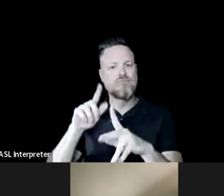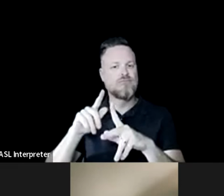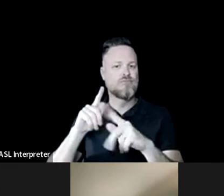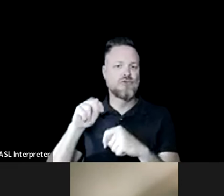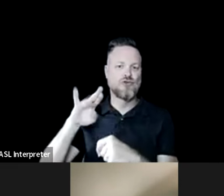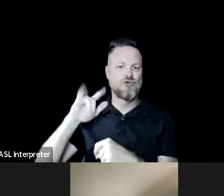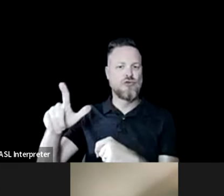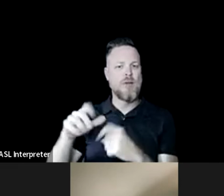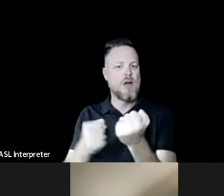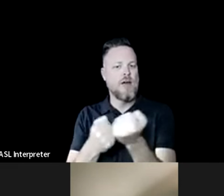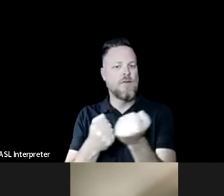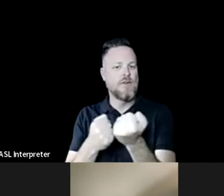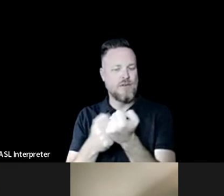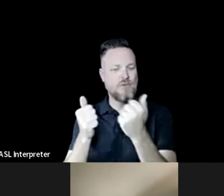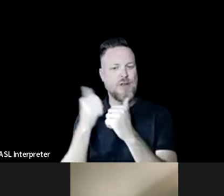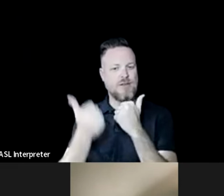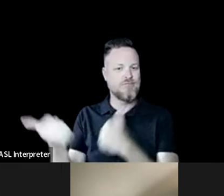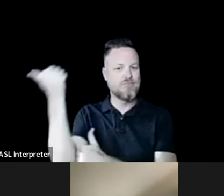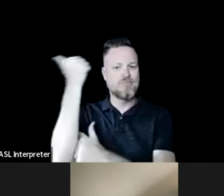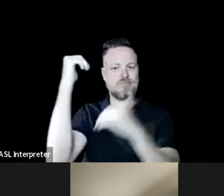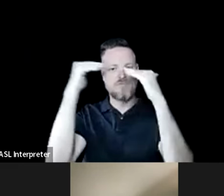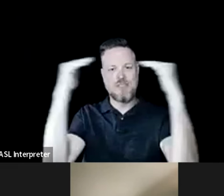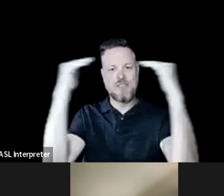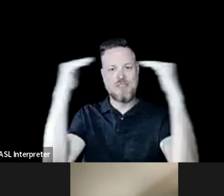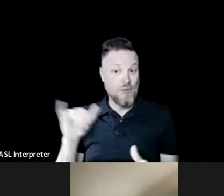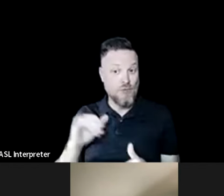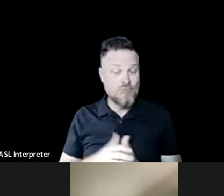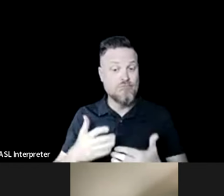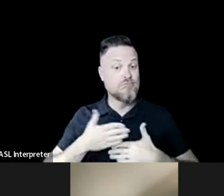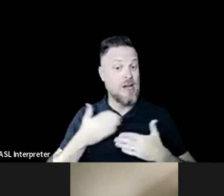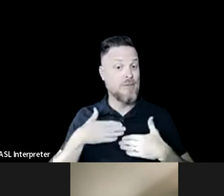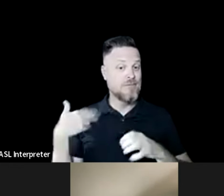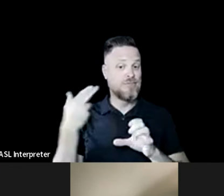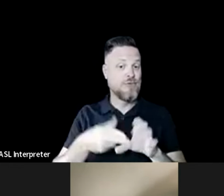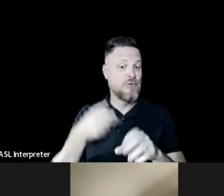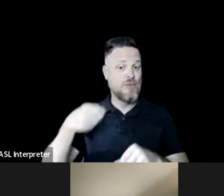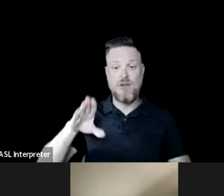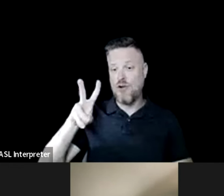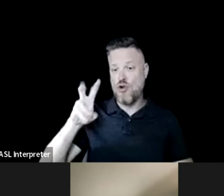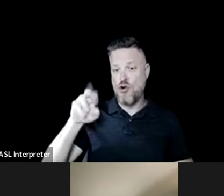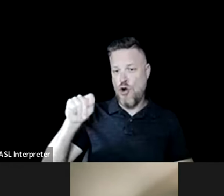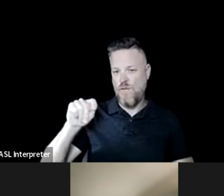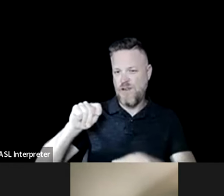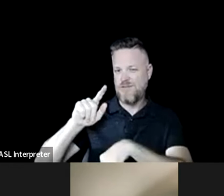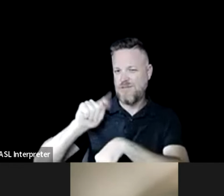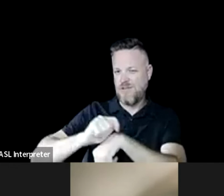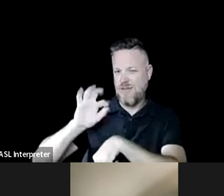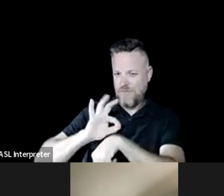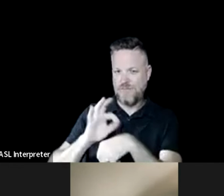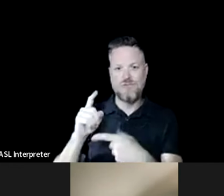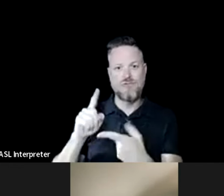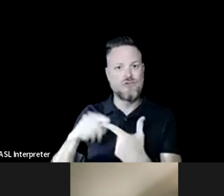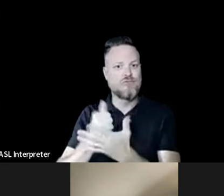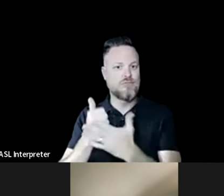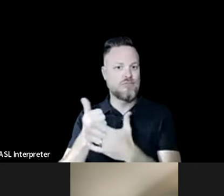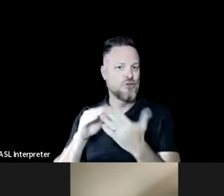at the executive level. So I'm happy to be part of the COVID task force. Bettering our communities